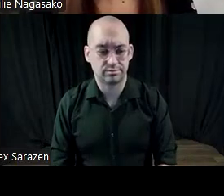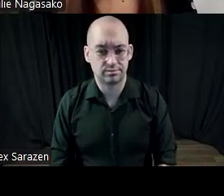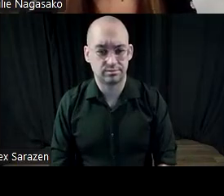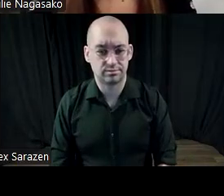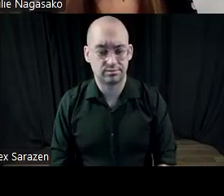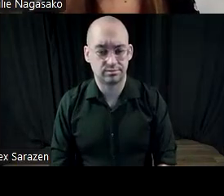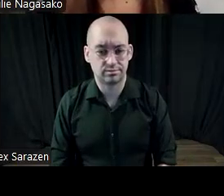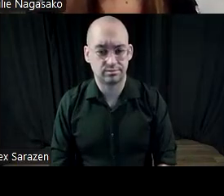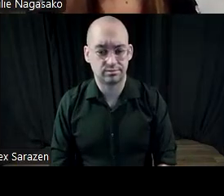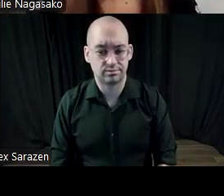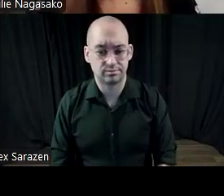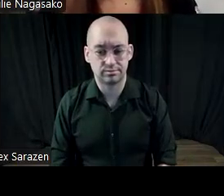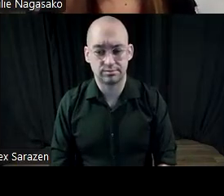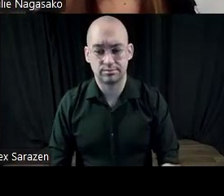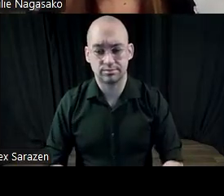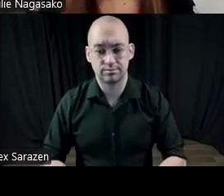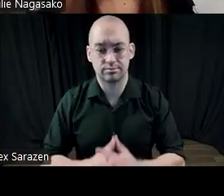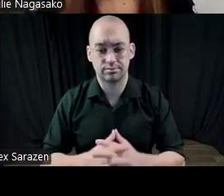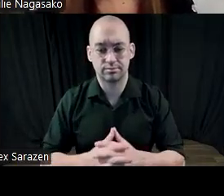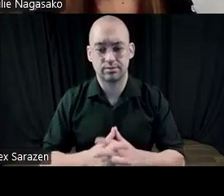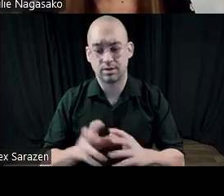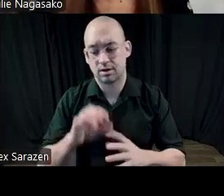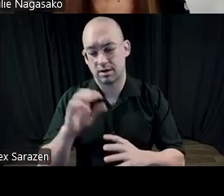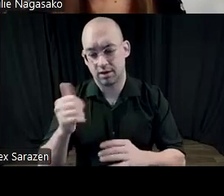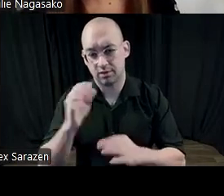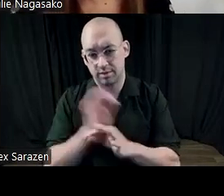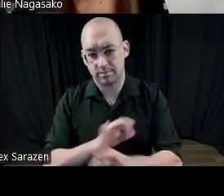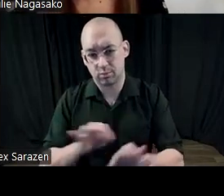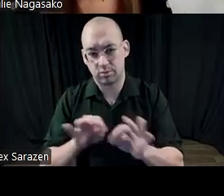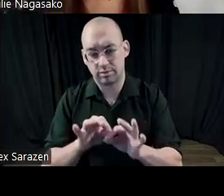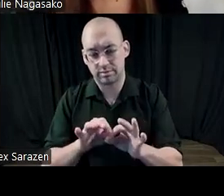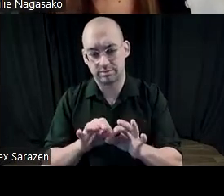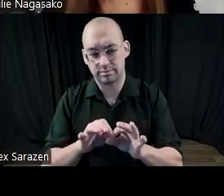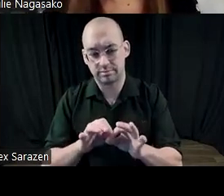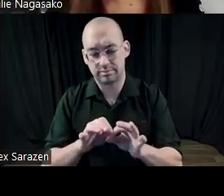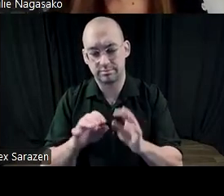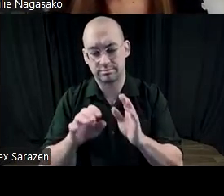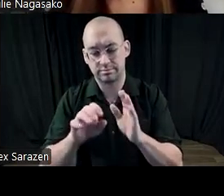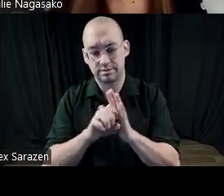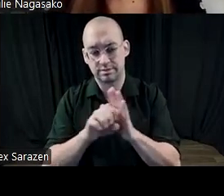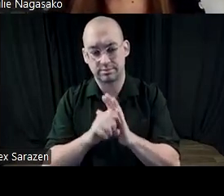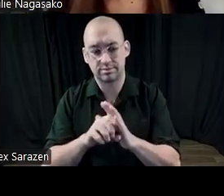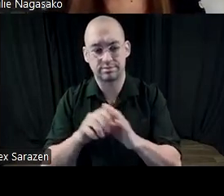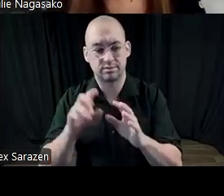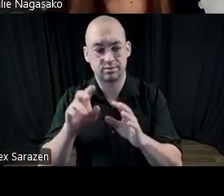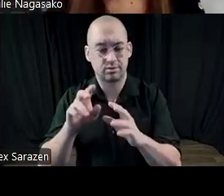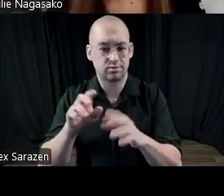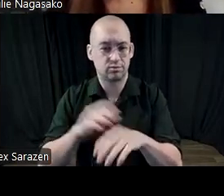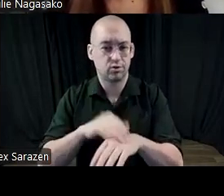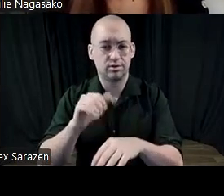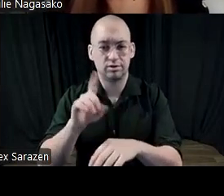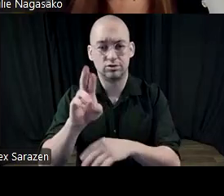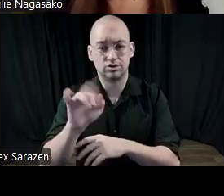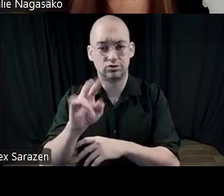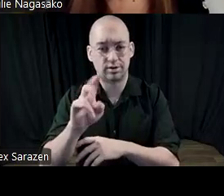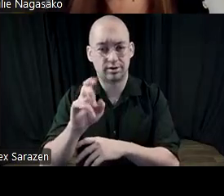And then another important lens is considering the role of what we sometimes refer to as drivers or social determinants of health.